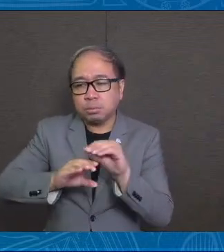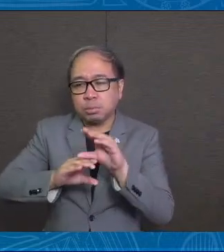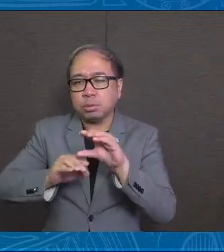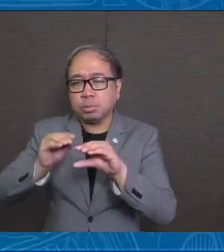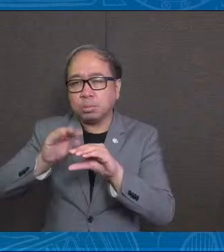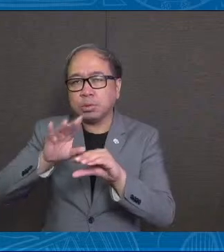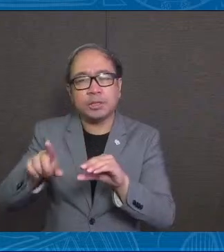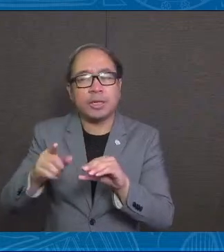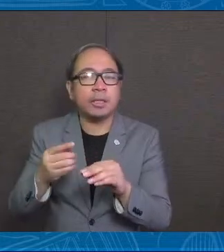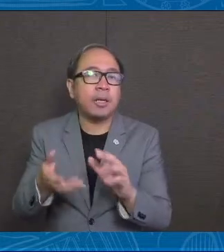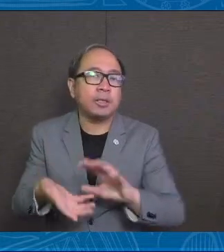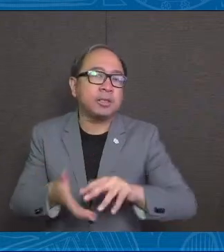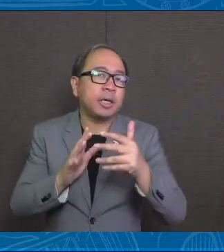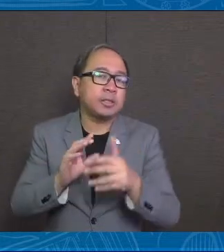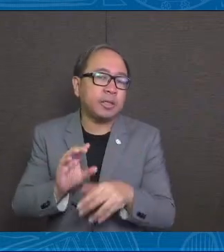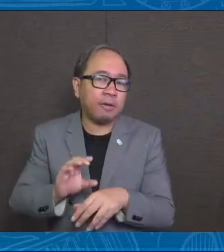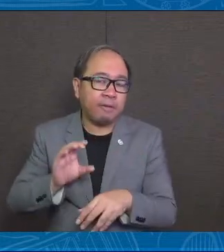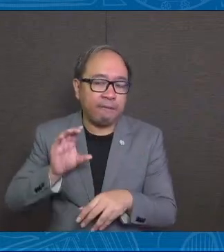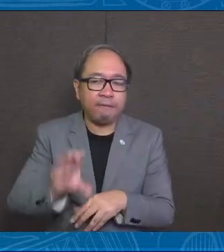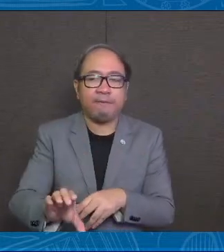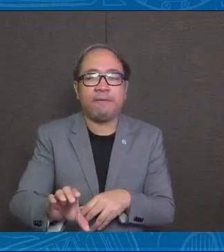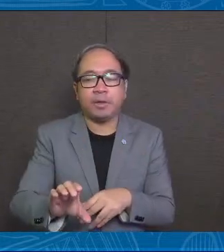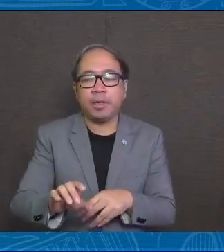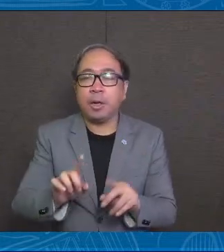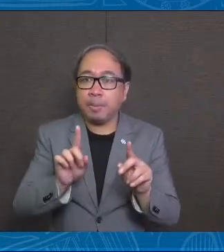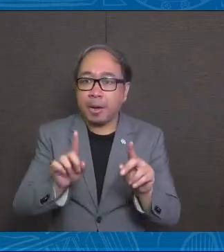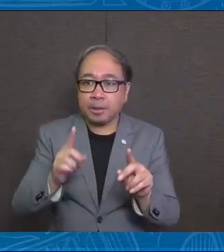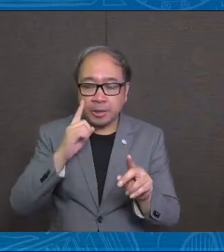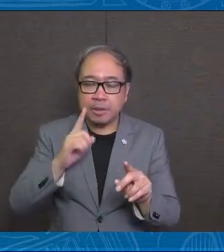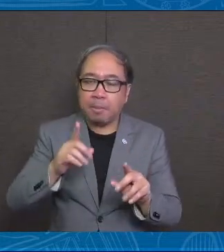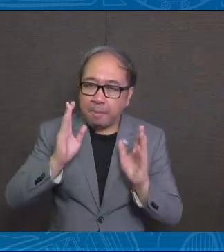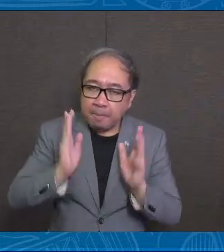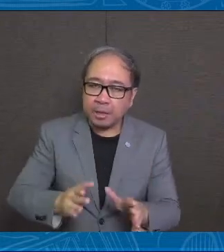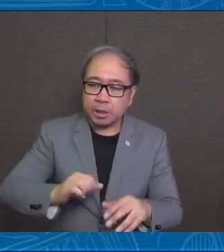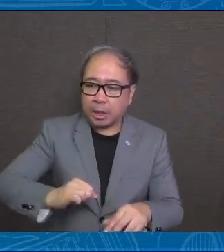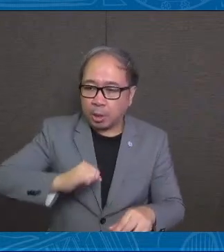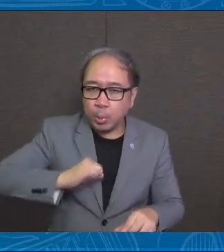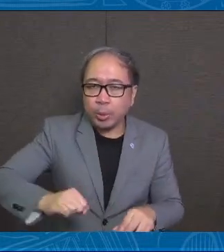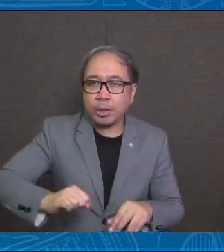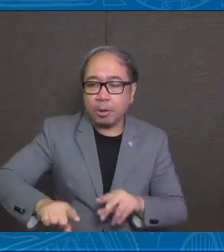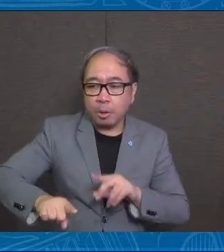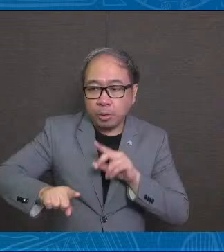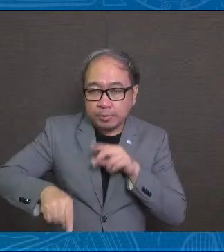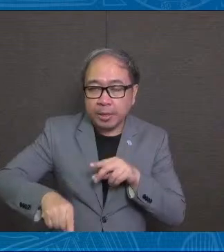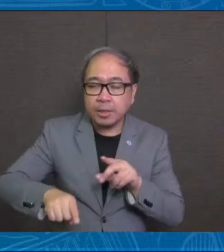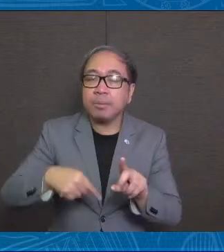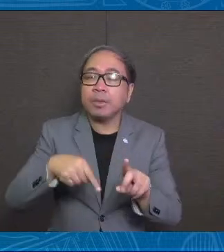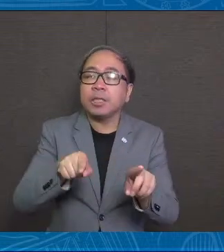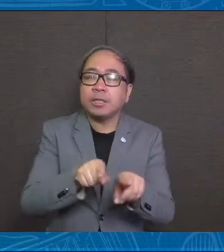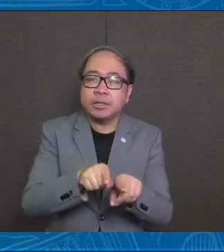we must not only be quick to respond, but we must also be quick to prevent. Like I